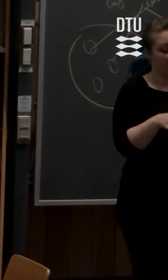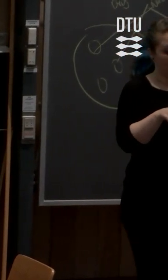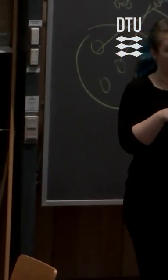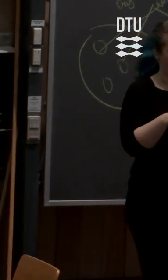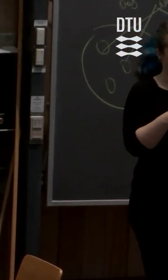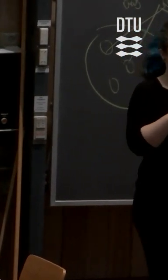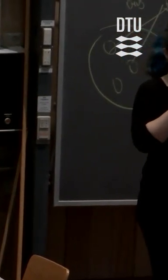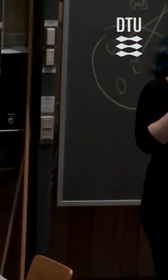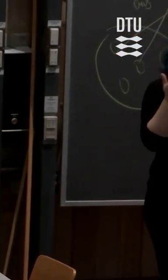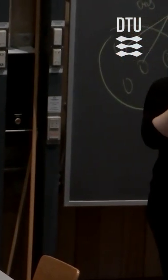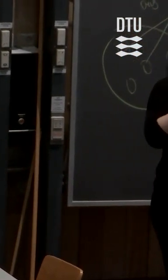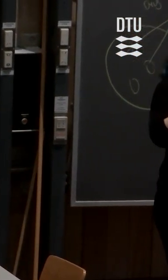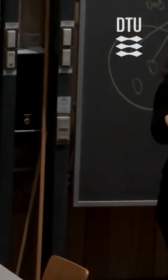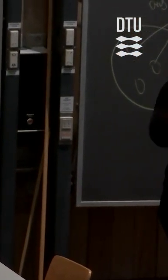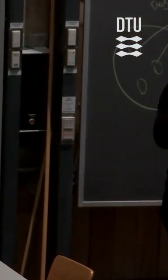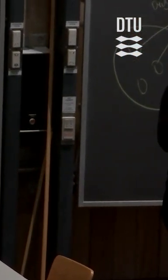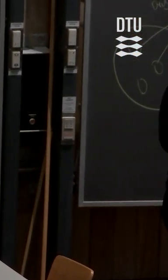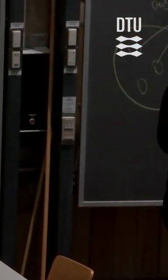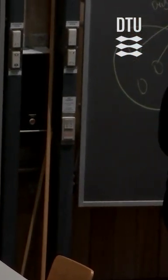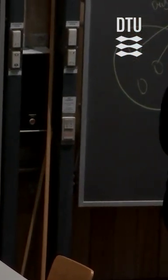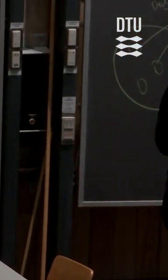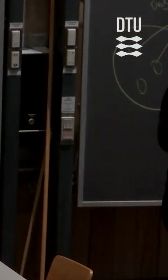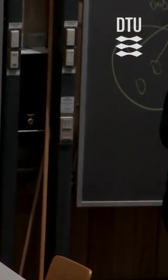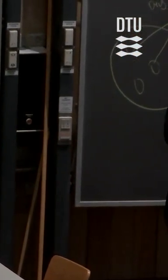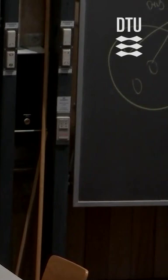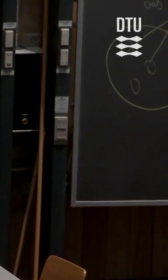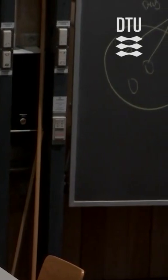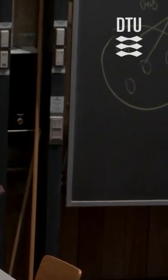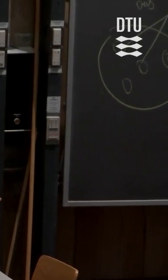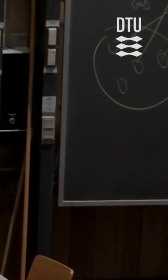this that it was actually an addendum to the annual report in